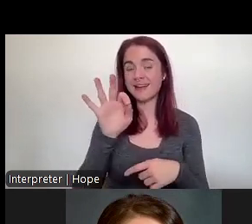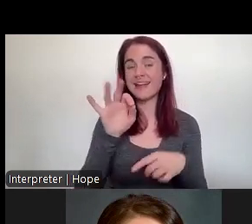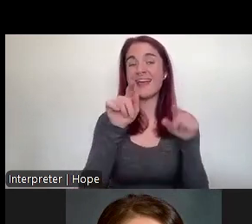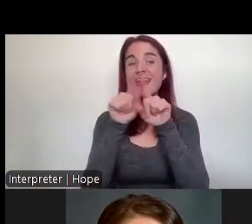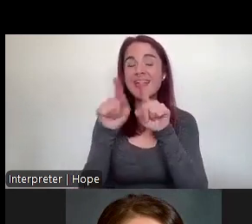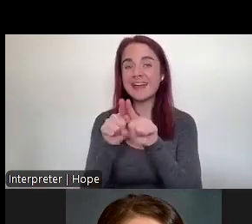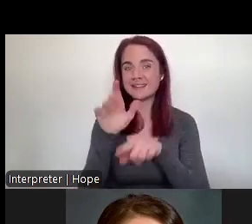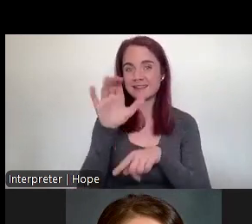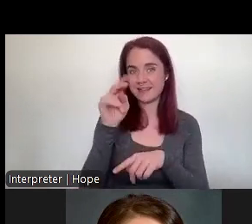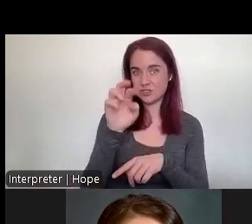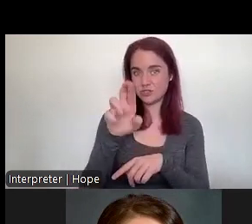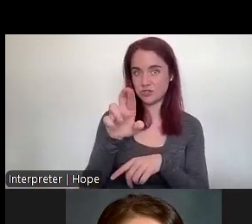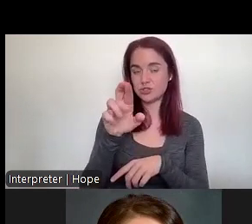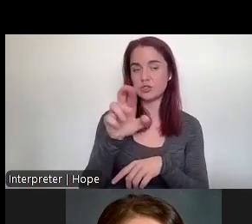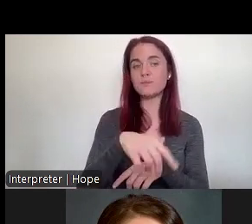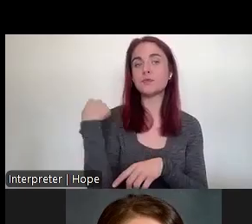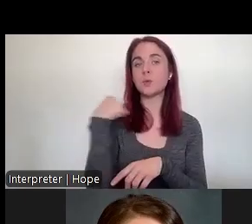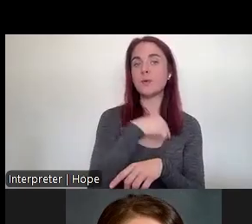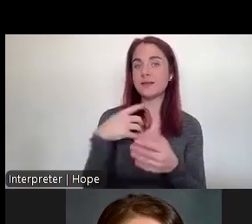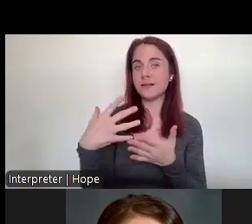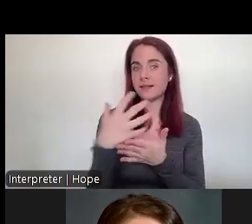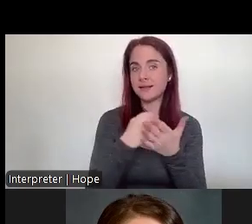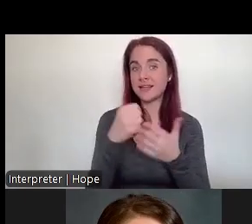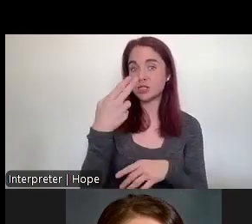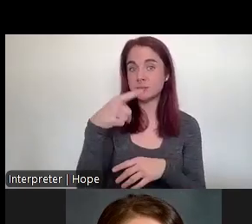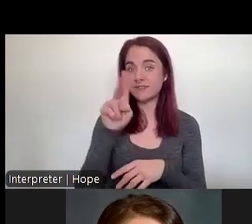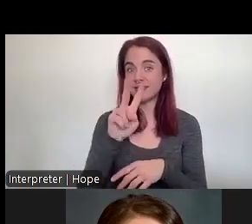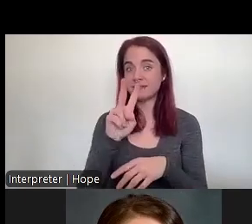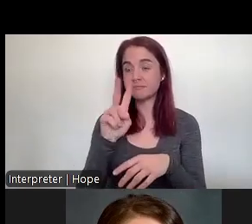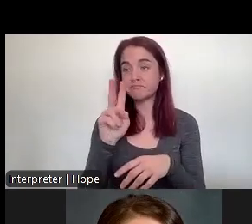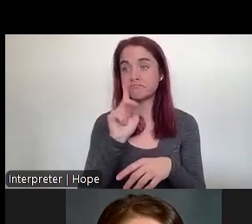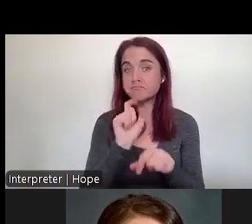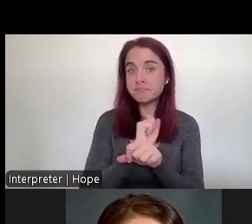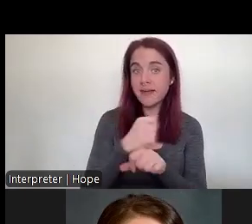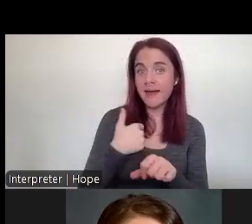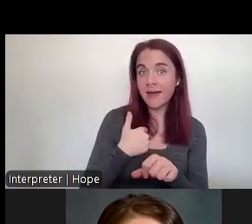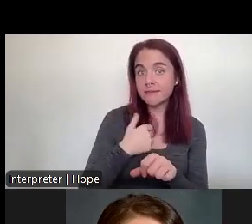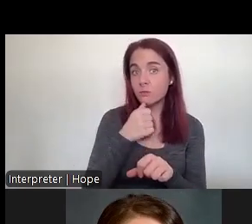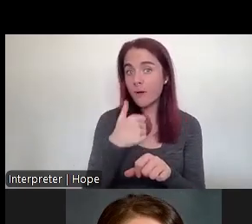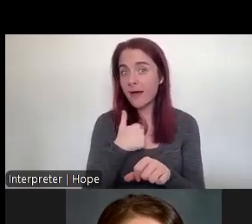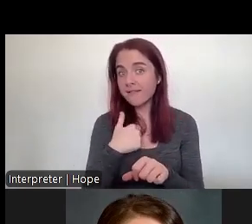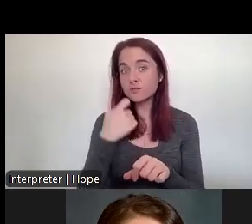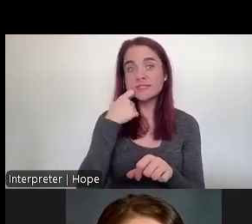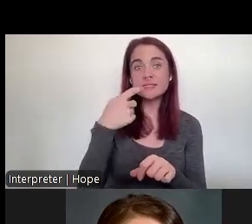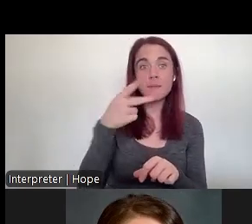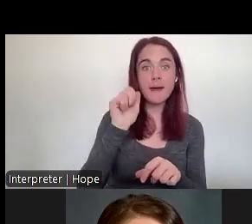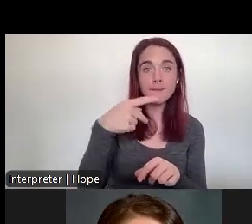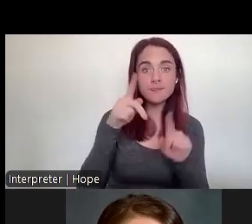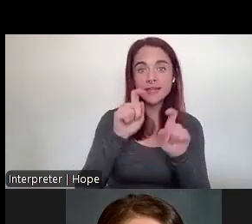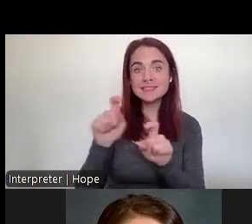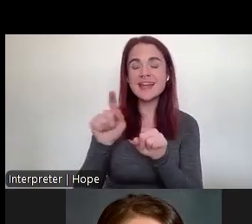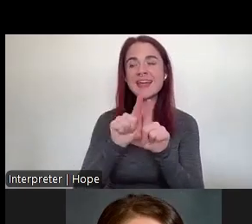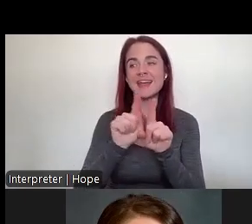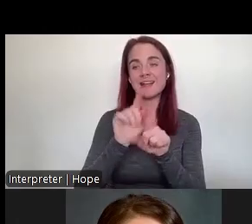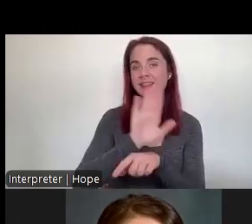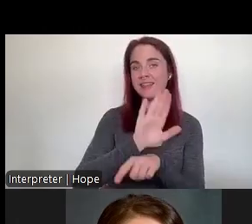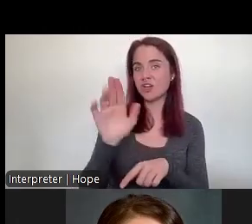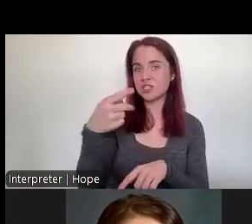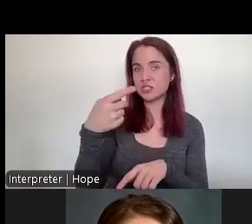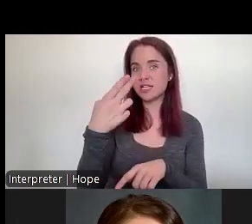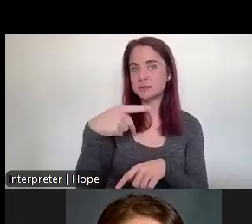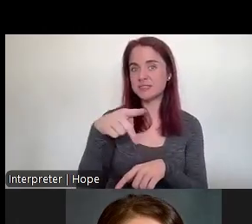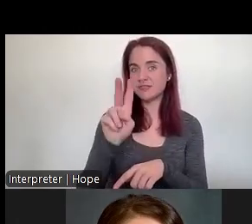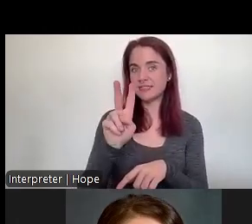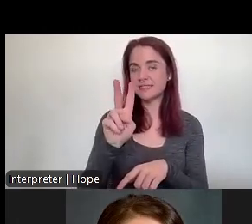cancer cases, we collect HPV vaccine status, most recent Pap test, and HPV test. And then for our